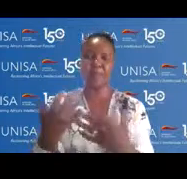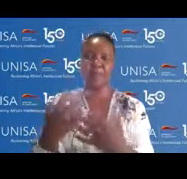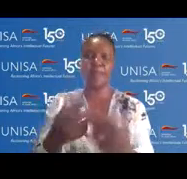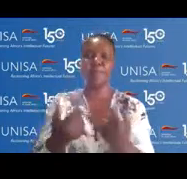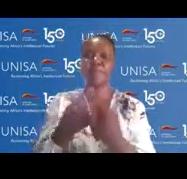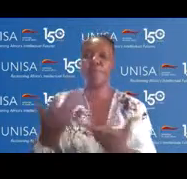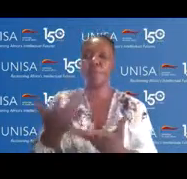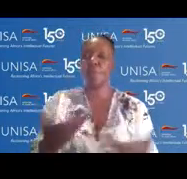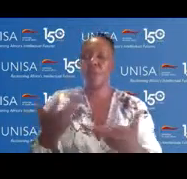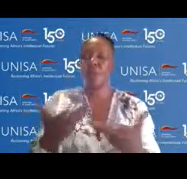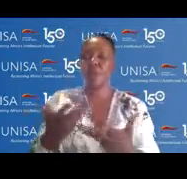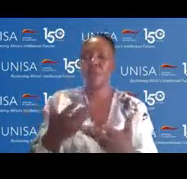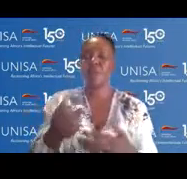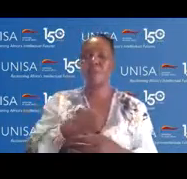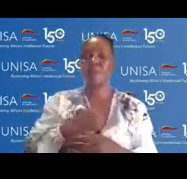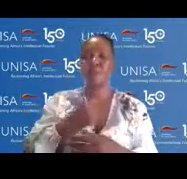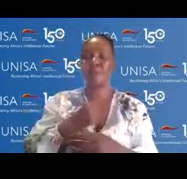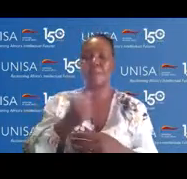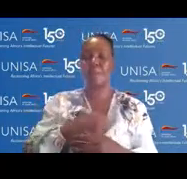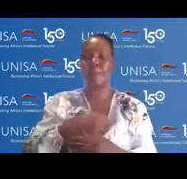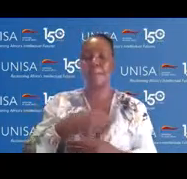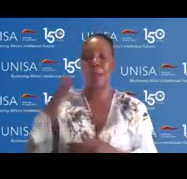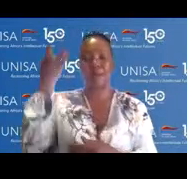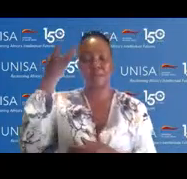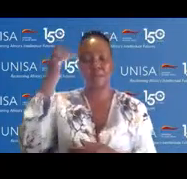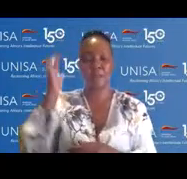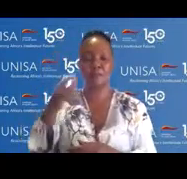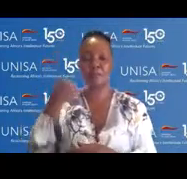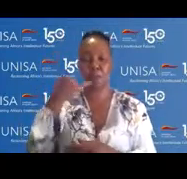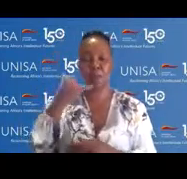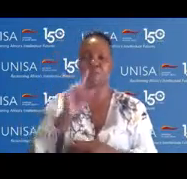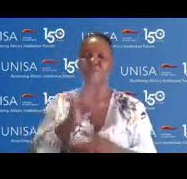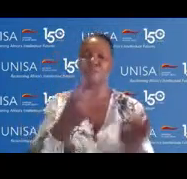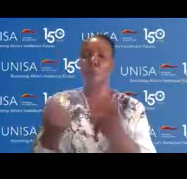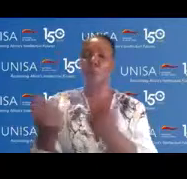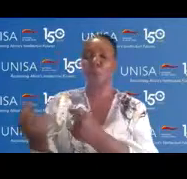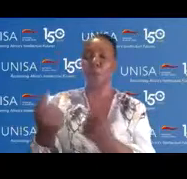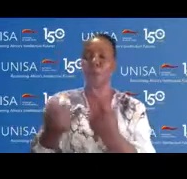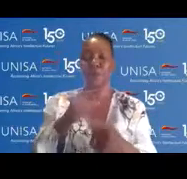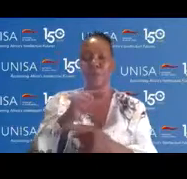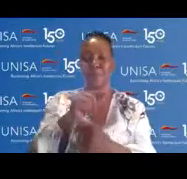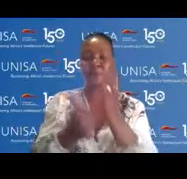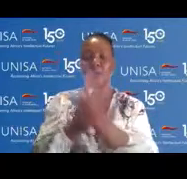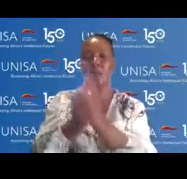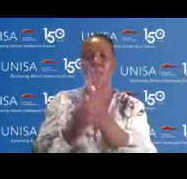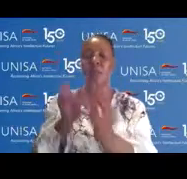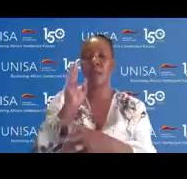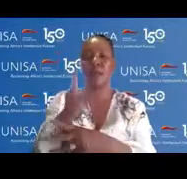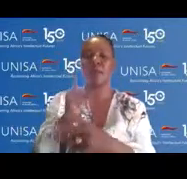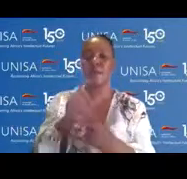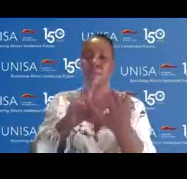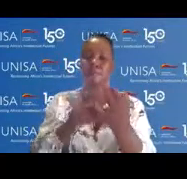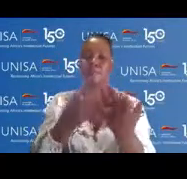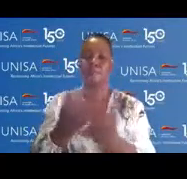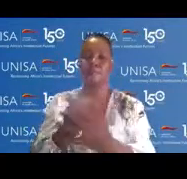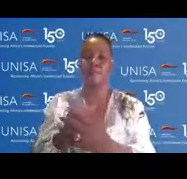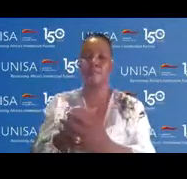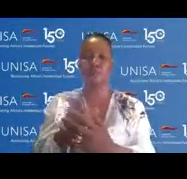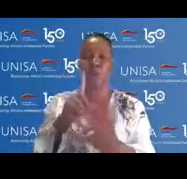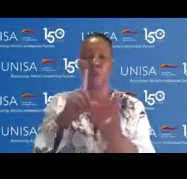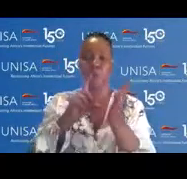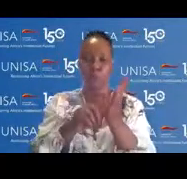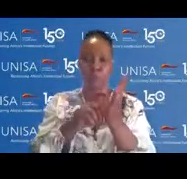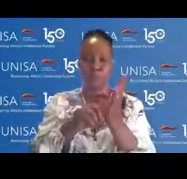my smartphone. So all I'm going to do then is on this side, I'm going to click and hold my finger down on the